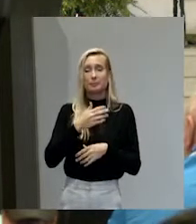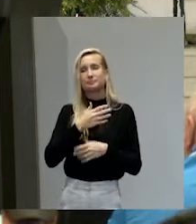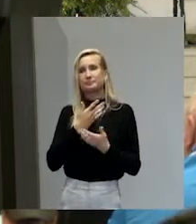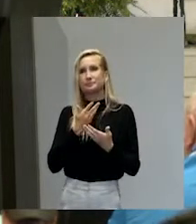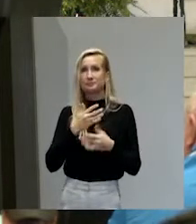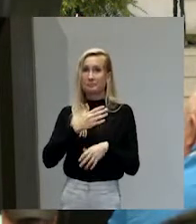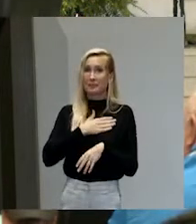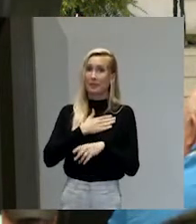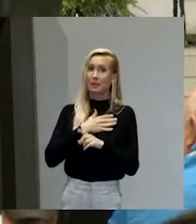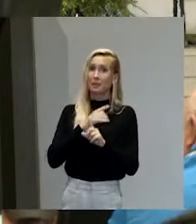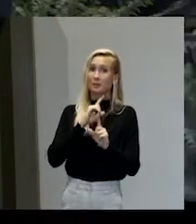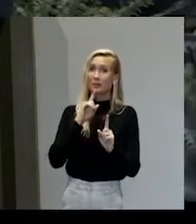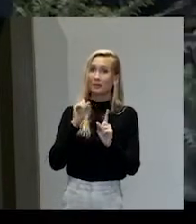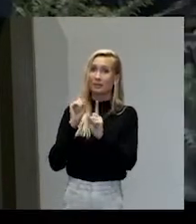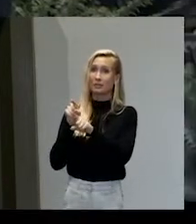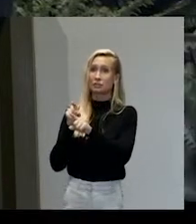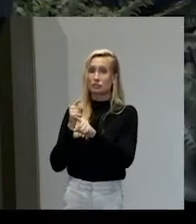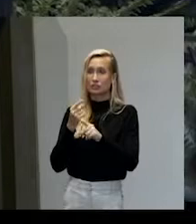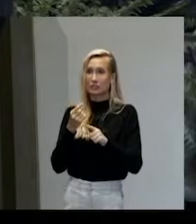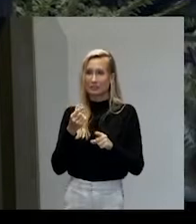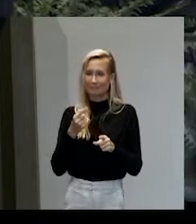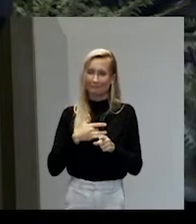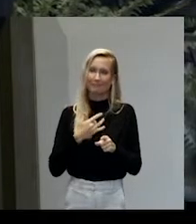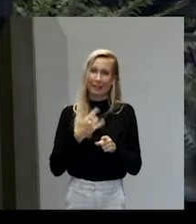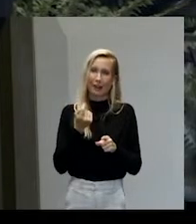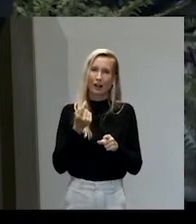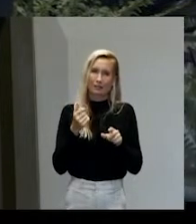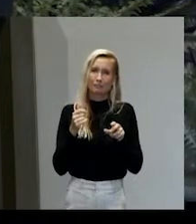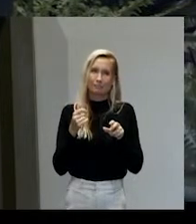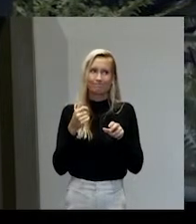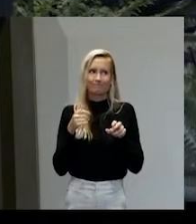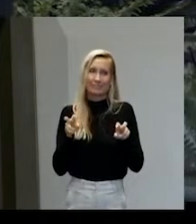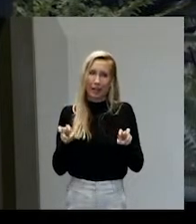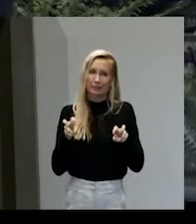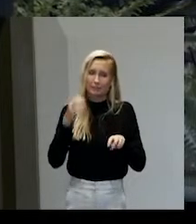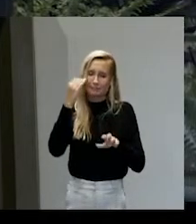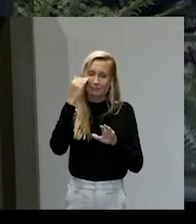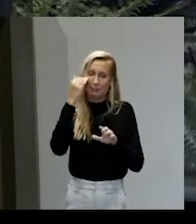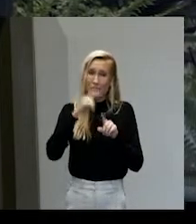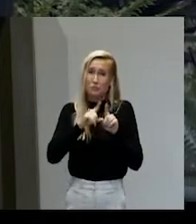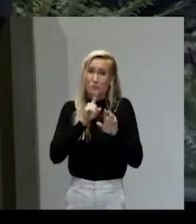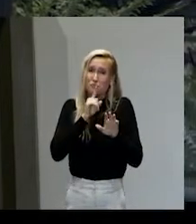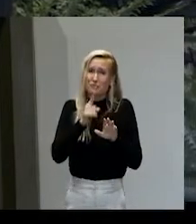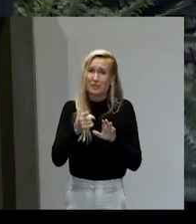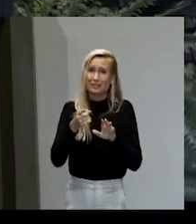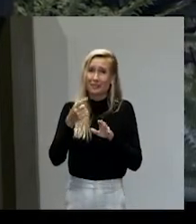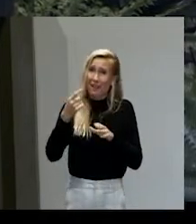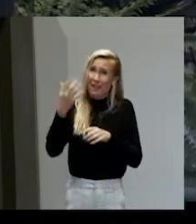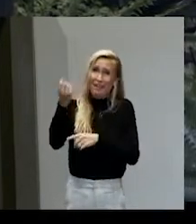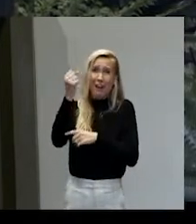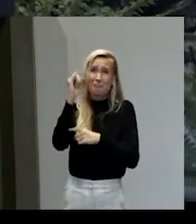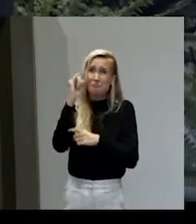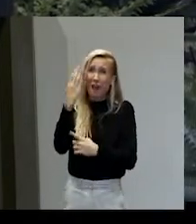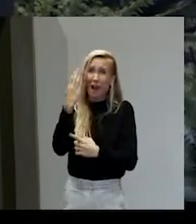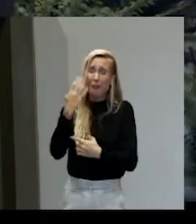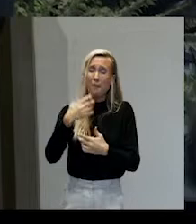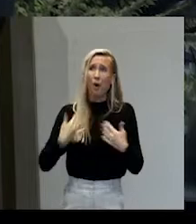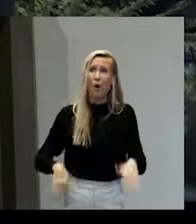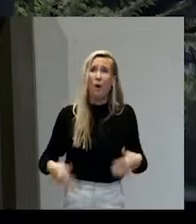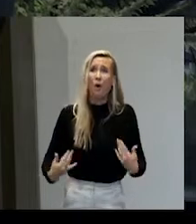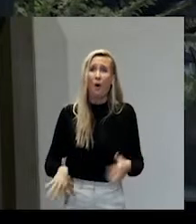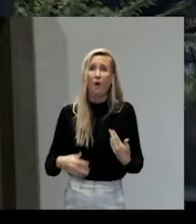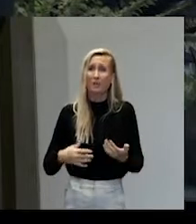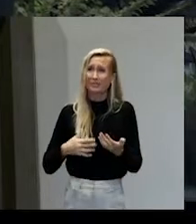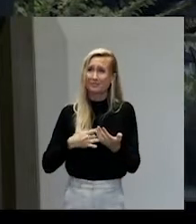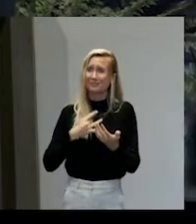it's so nice to get a job. And when I found out that I had the job, I mean, I would have done an Avengers movie. I don't